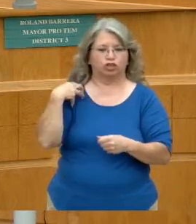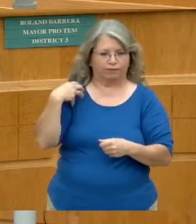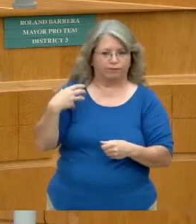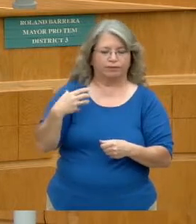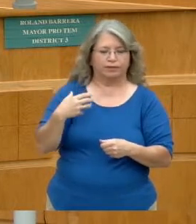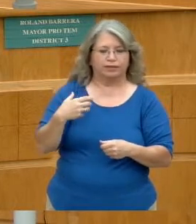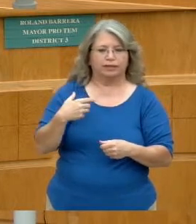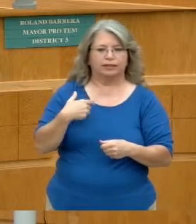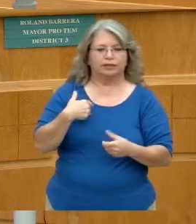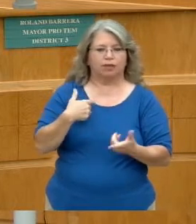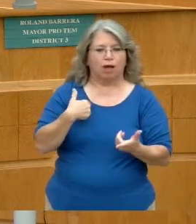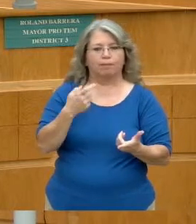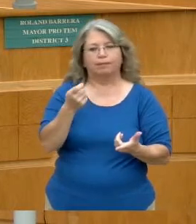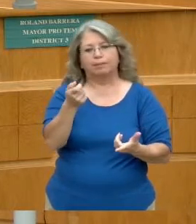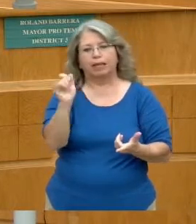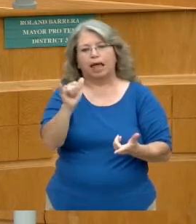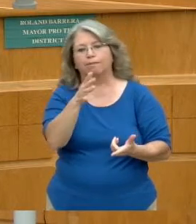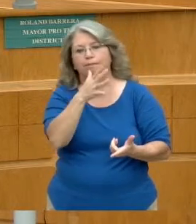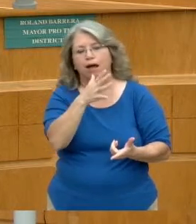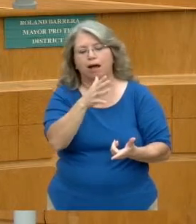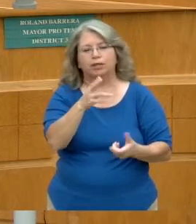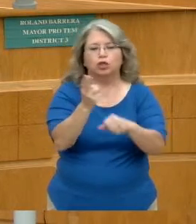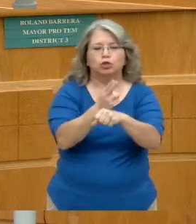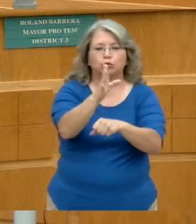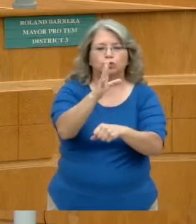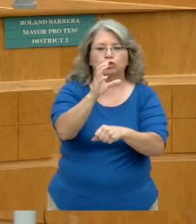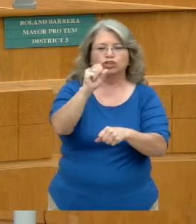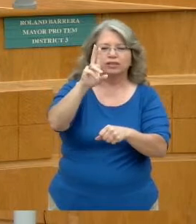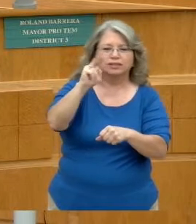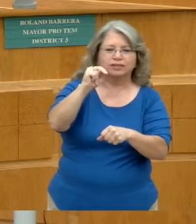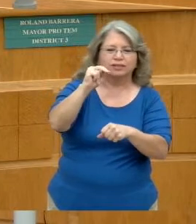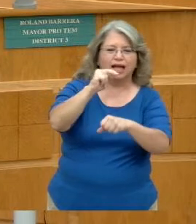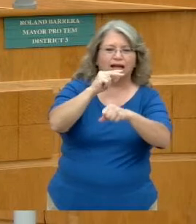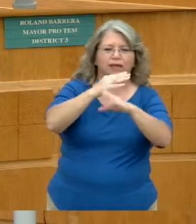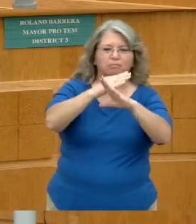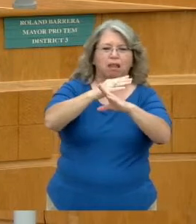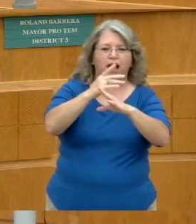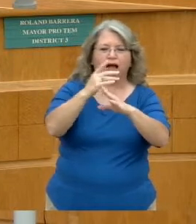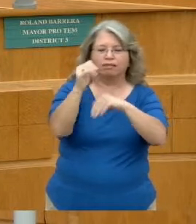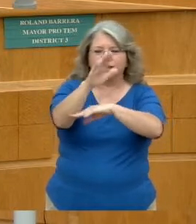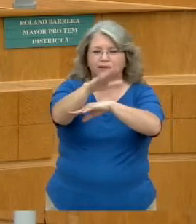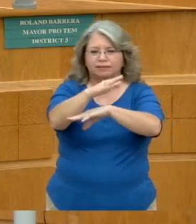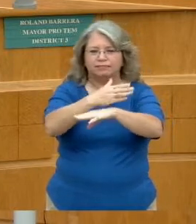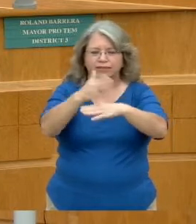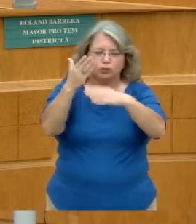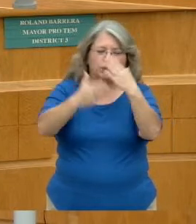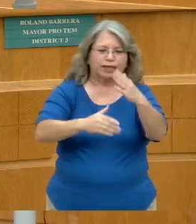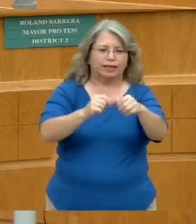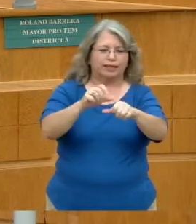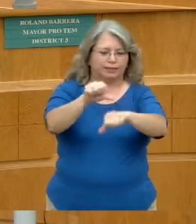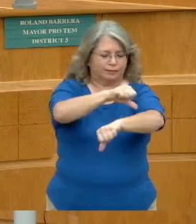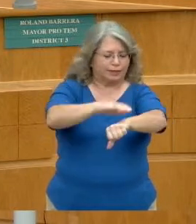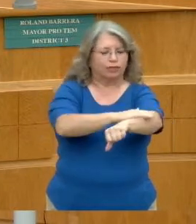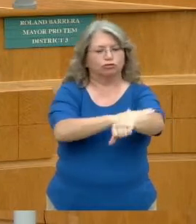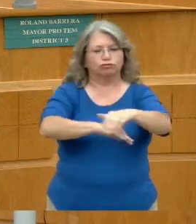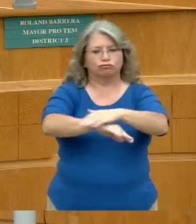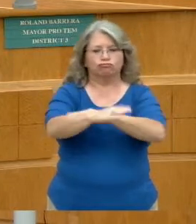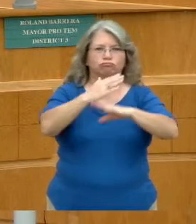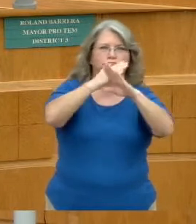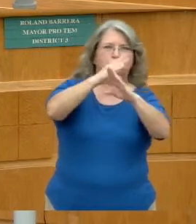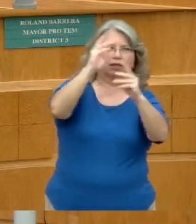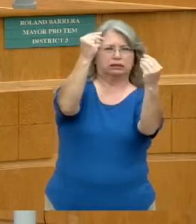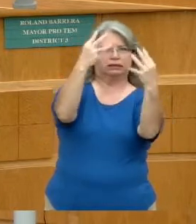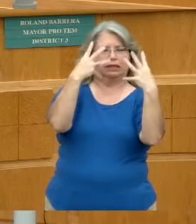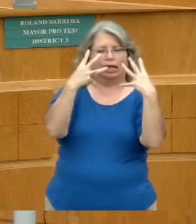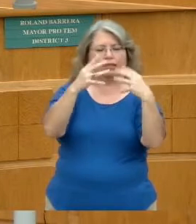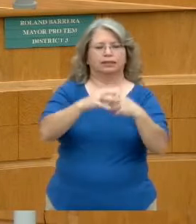of you. Wear sunscreen this weekend. It's going to be hot. Sun's going to be shining, even if it's overcast. You should wear sunscreen. And